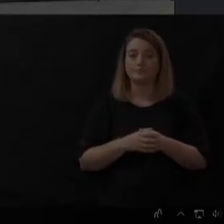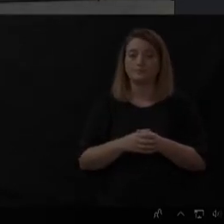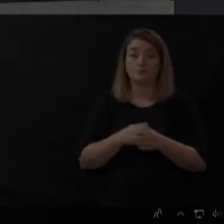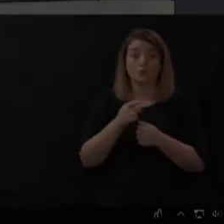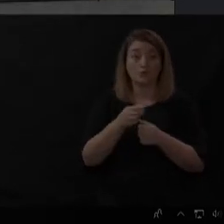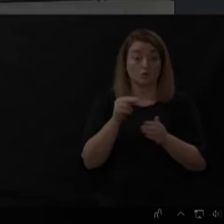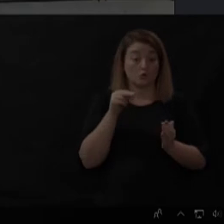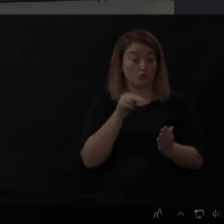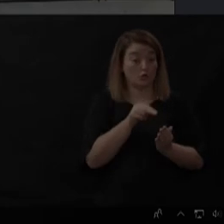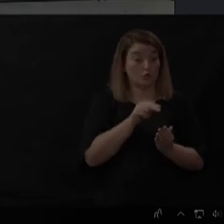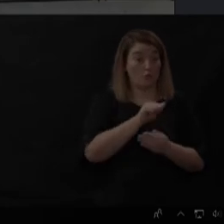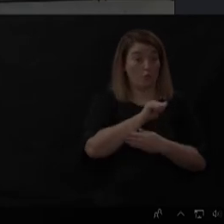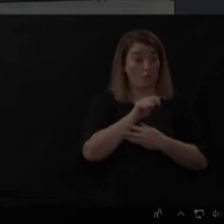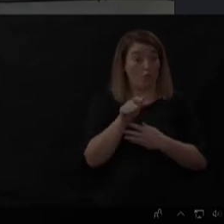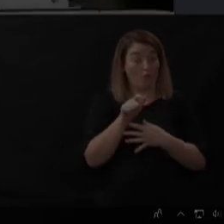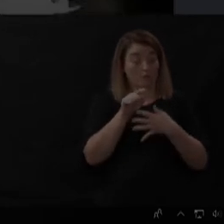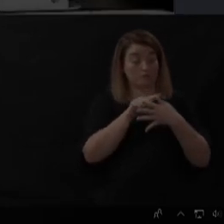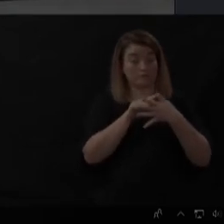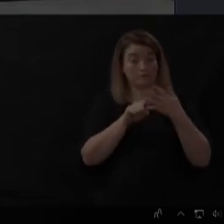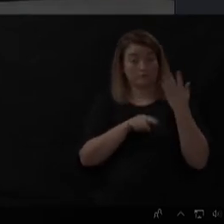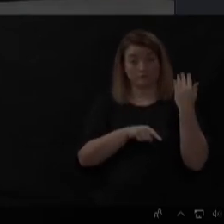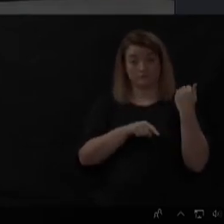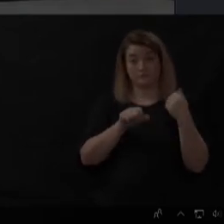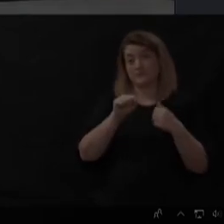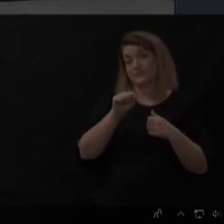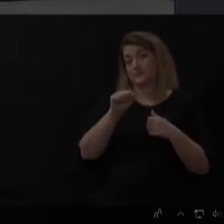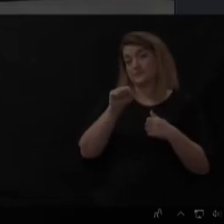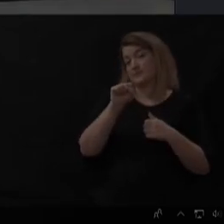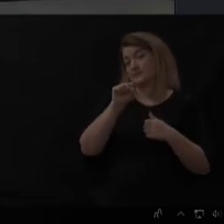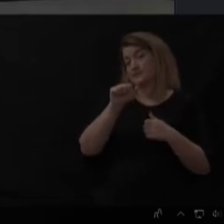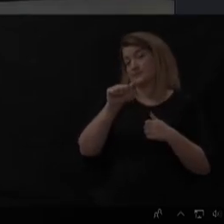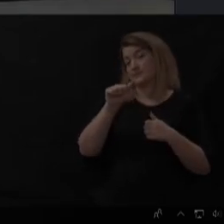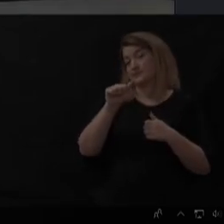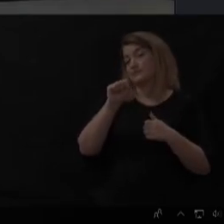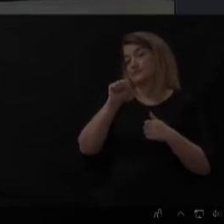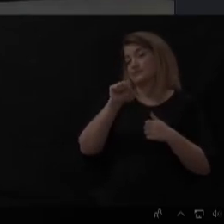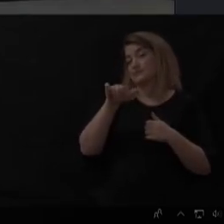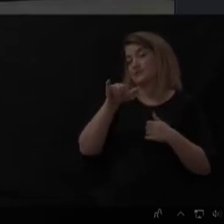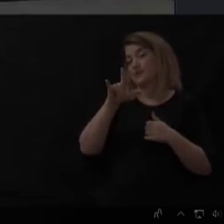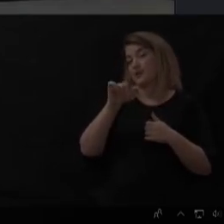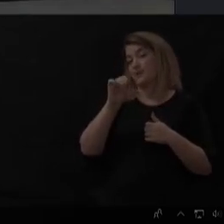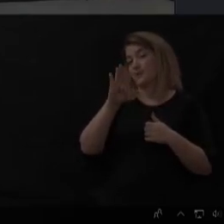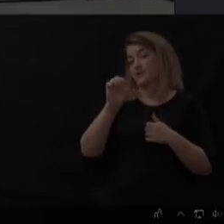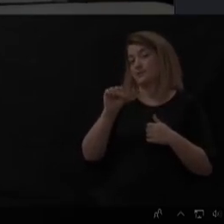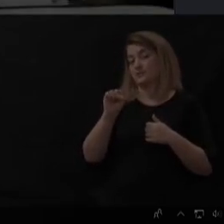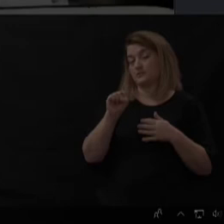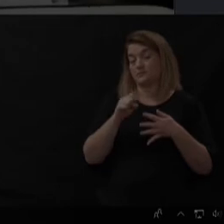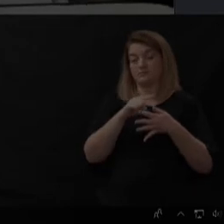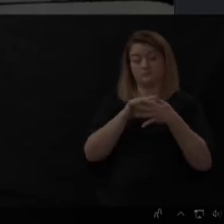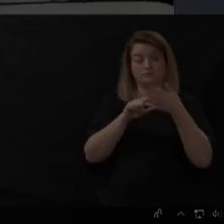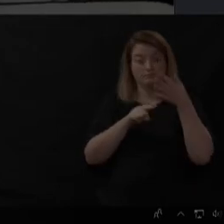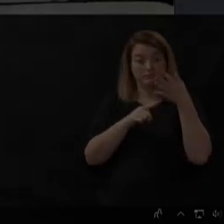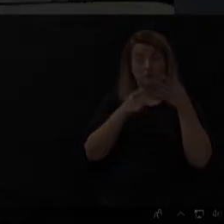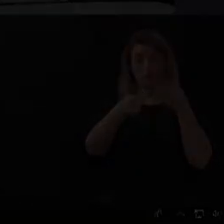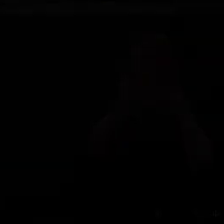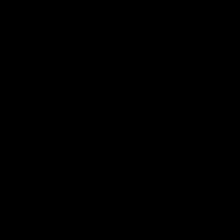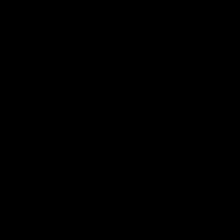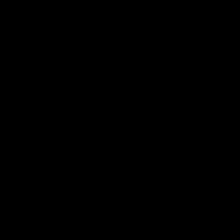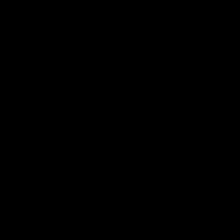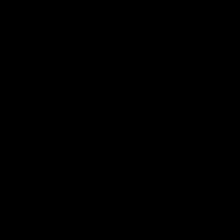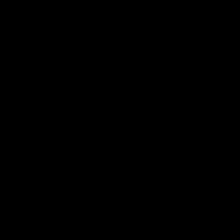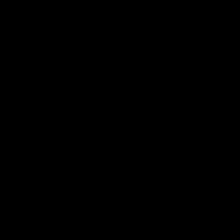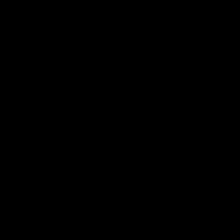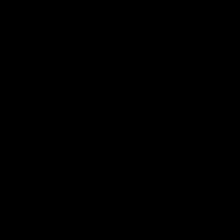ones we have learned, and decide whether it's closed, open, magic-y, bossy R, or vowel team